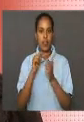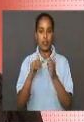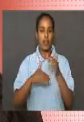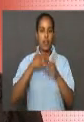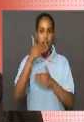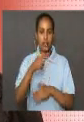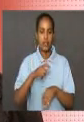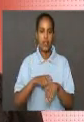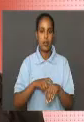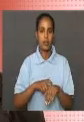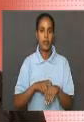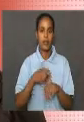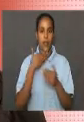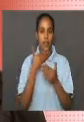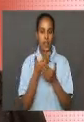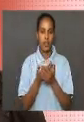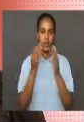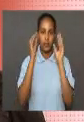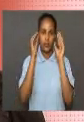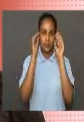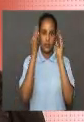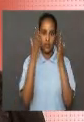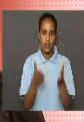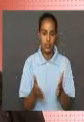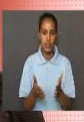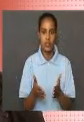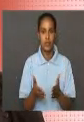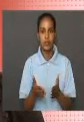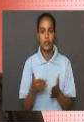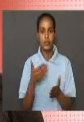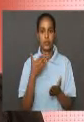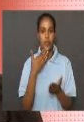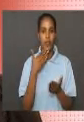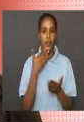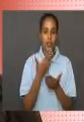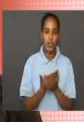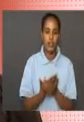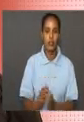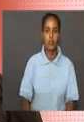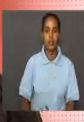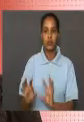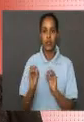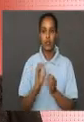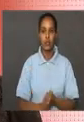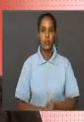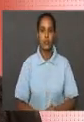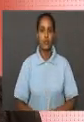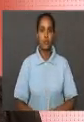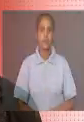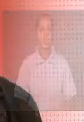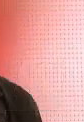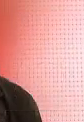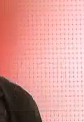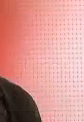Until next time, thank you, teacher. Thank you, students.